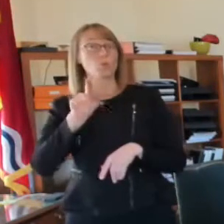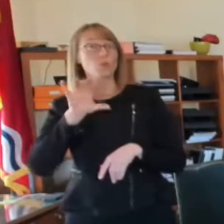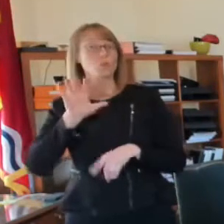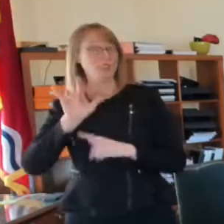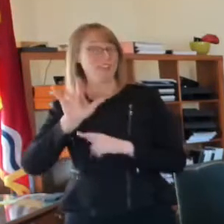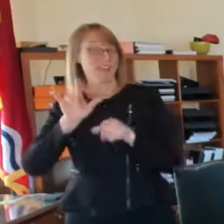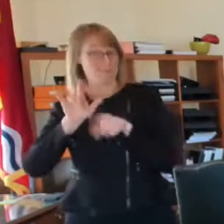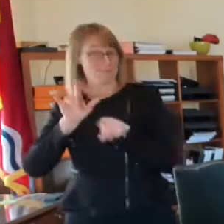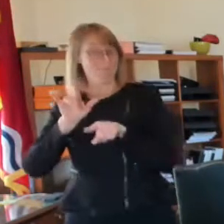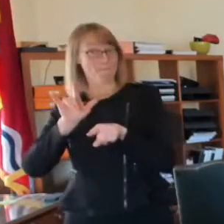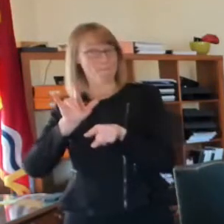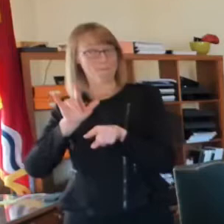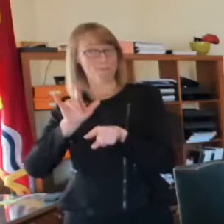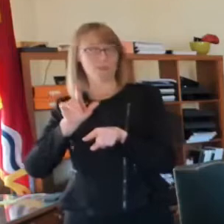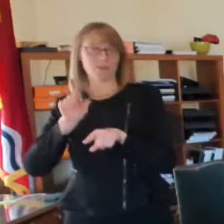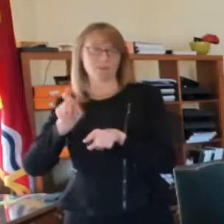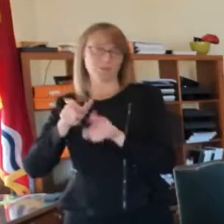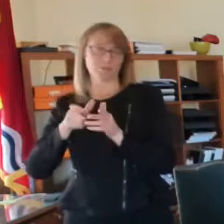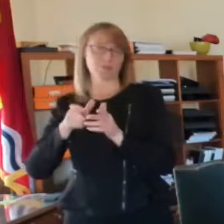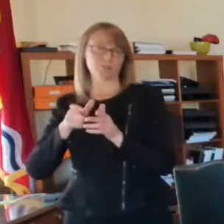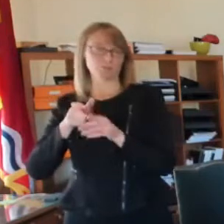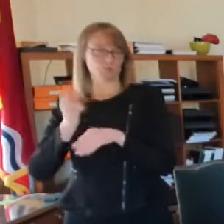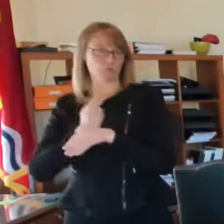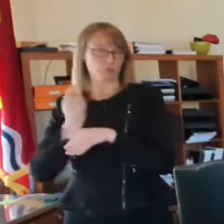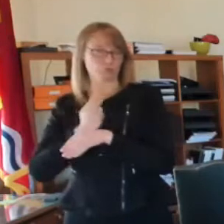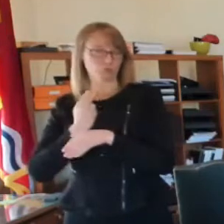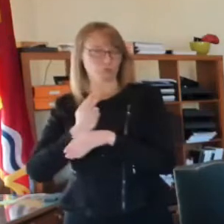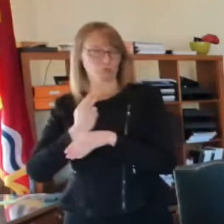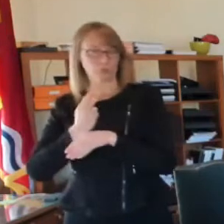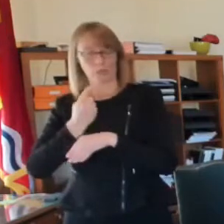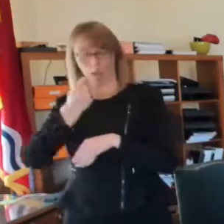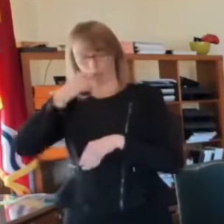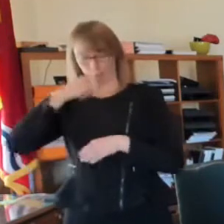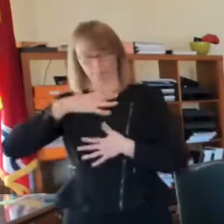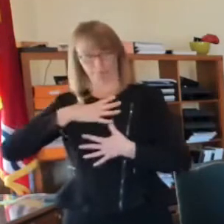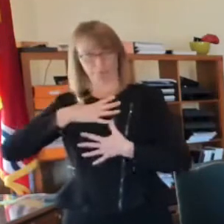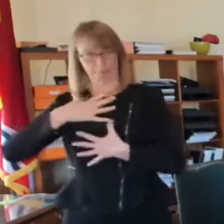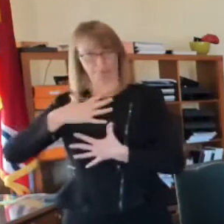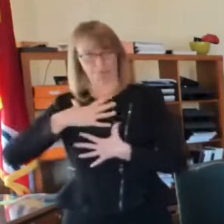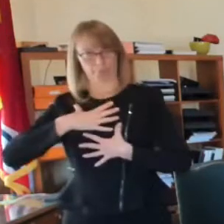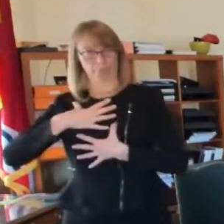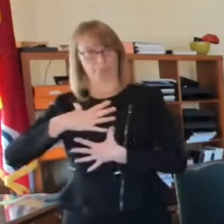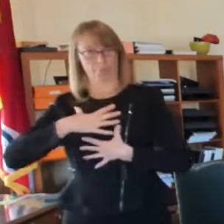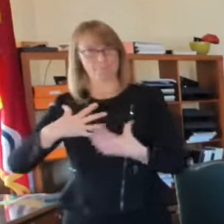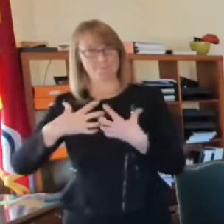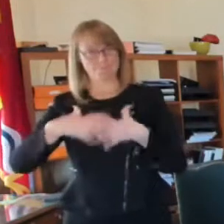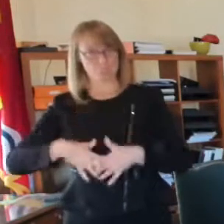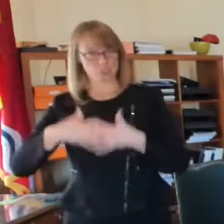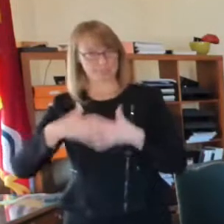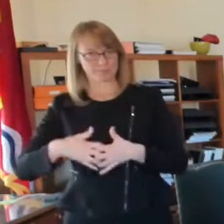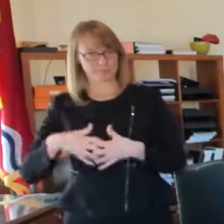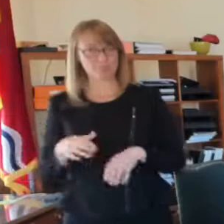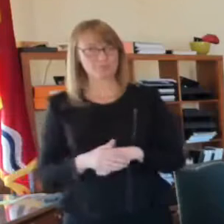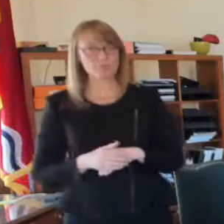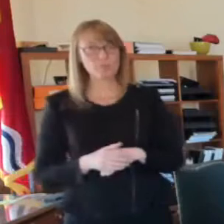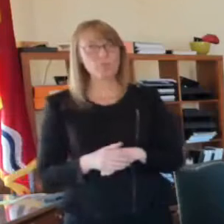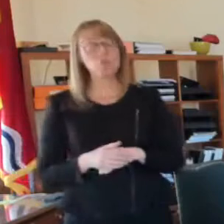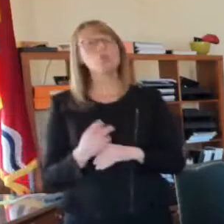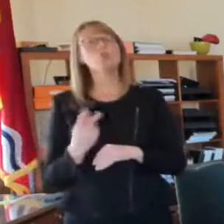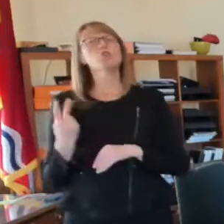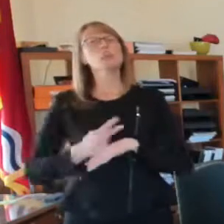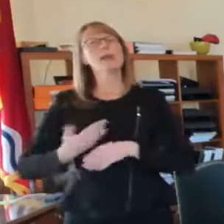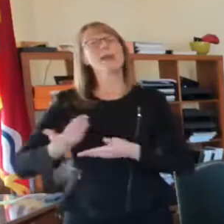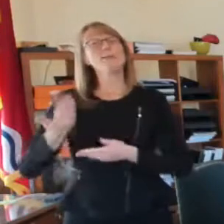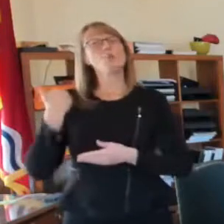those people are on ventilators. Patients admitted to the hospital 2 days ago